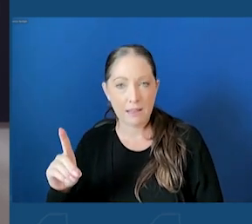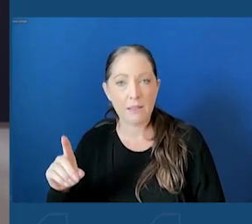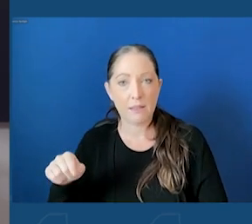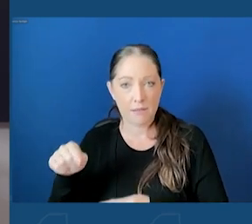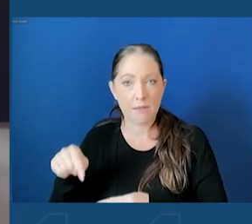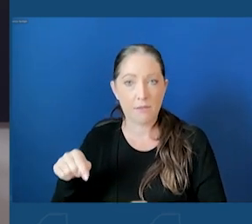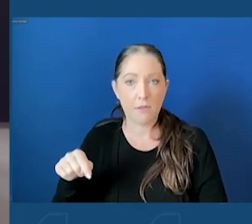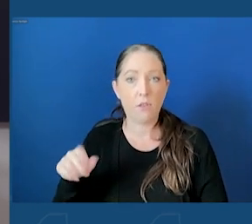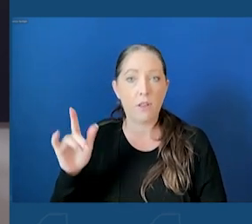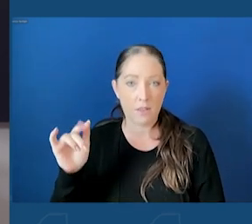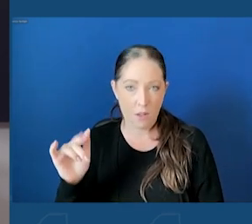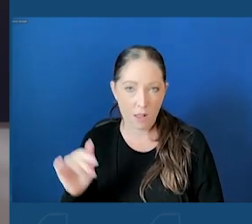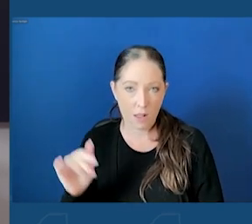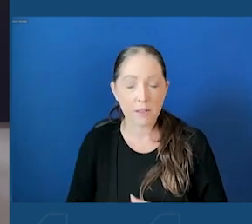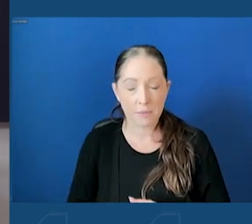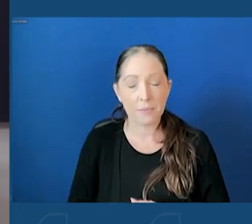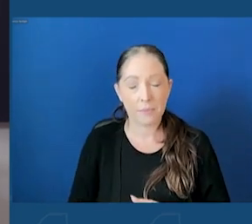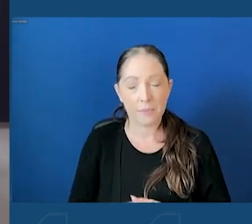of Long Island.